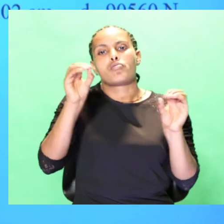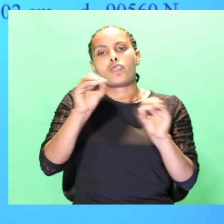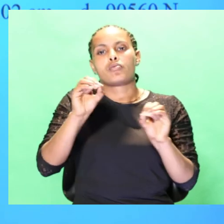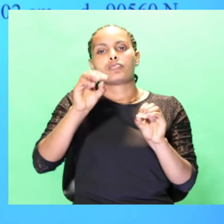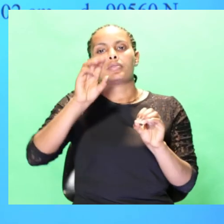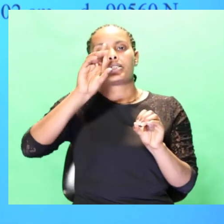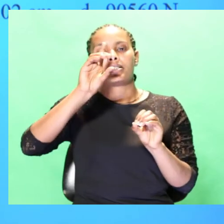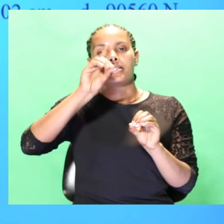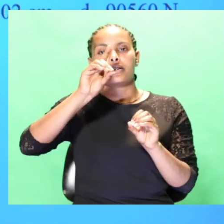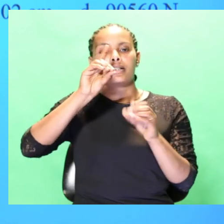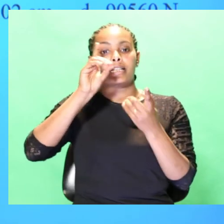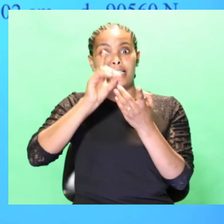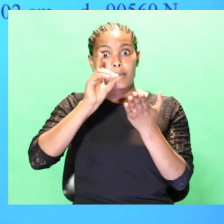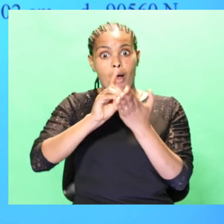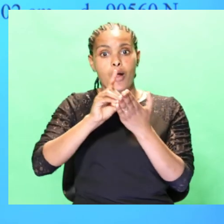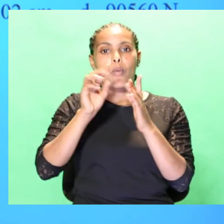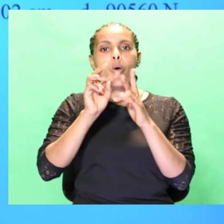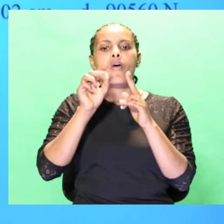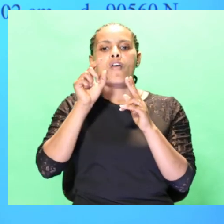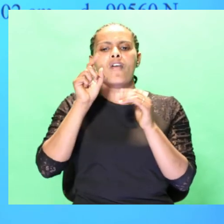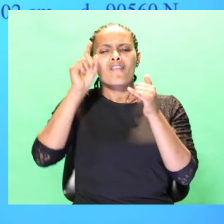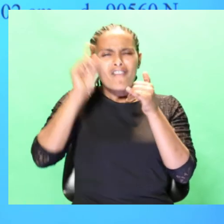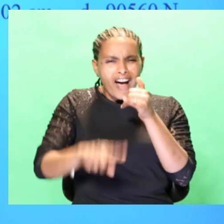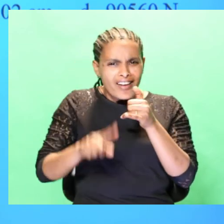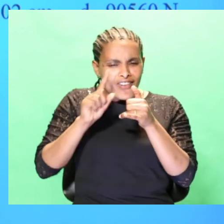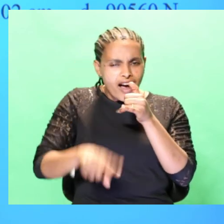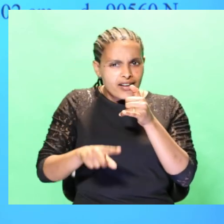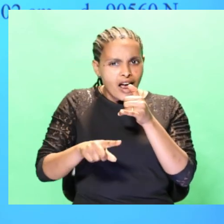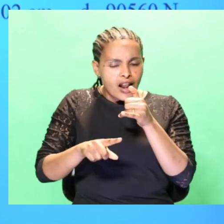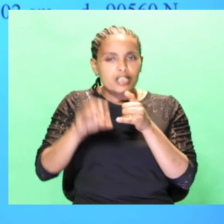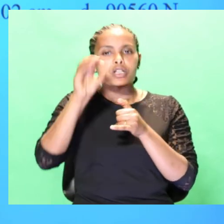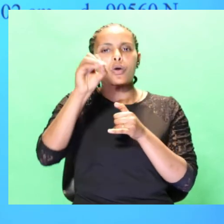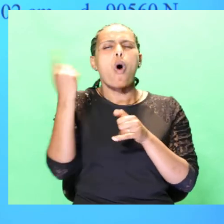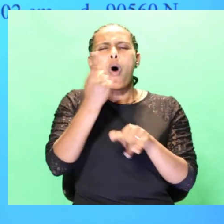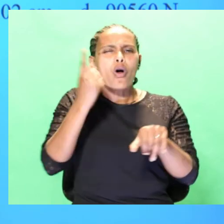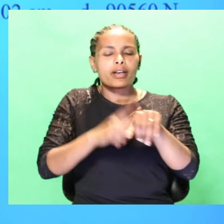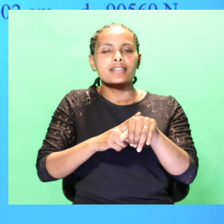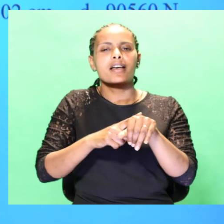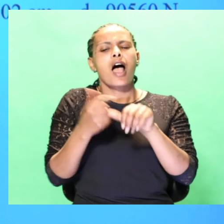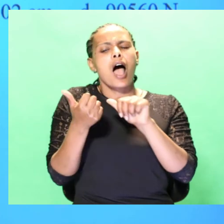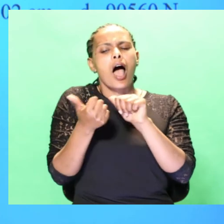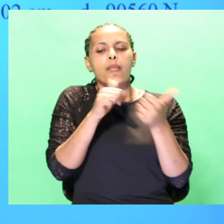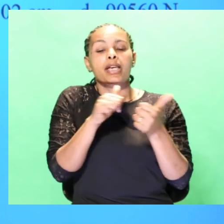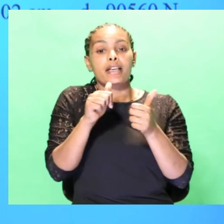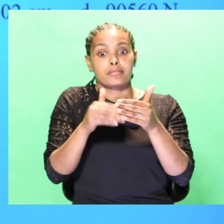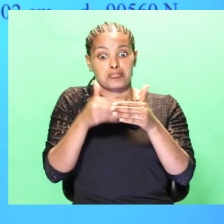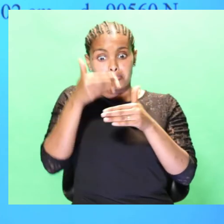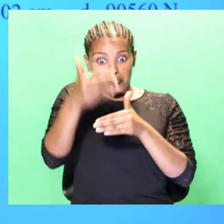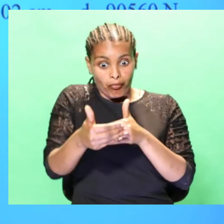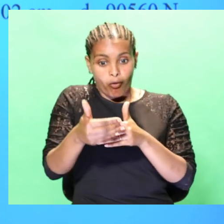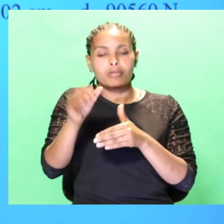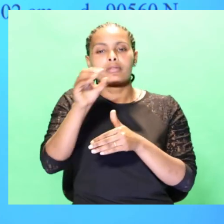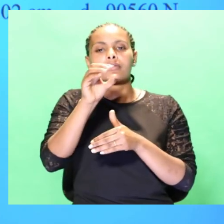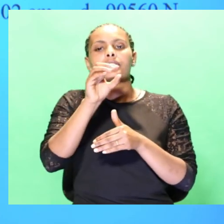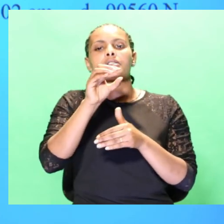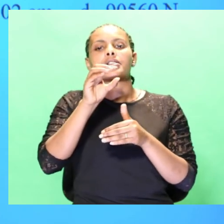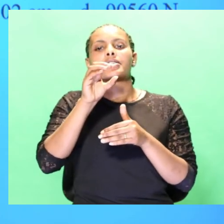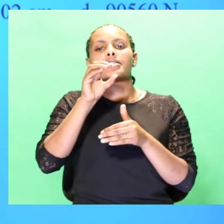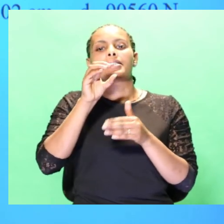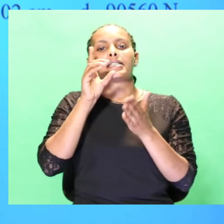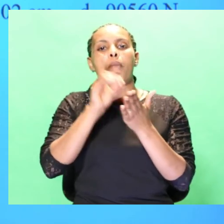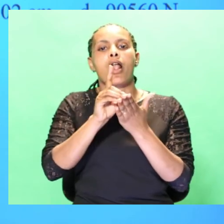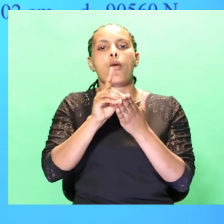given. Final zeros are always ambiguous if there is no decimal point.